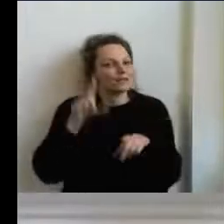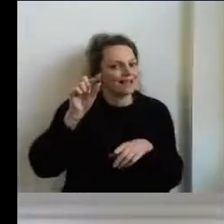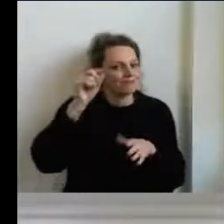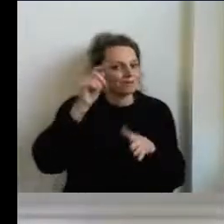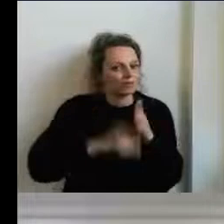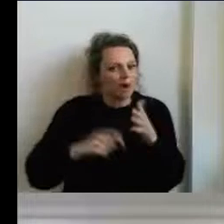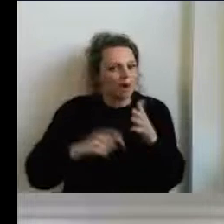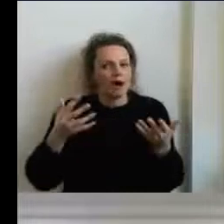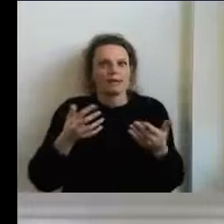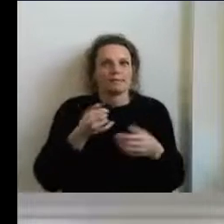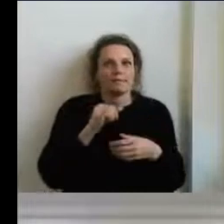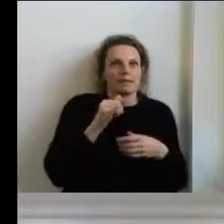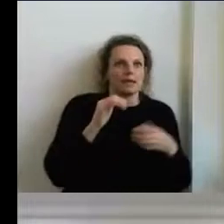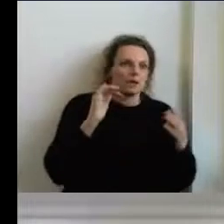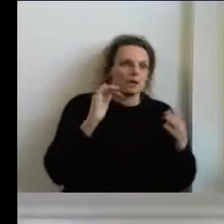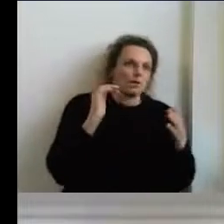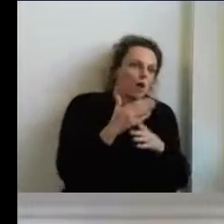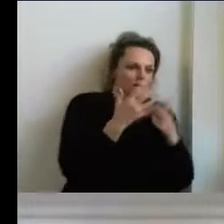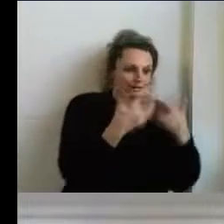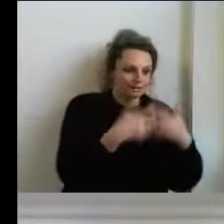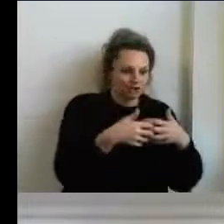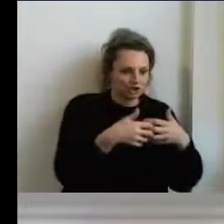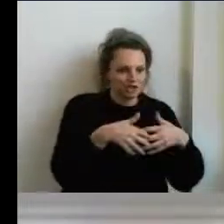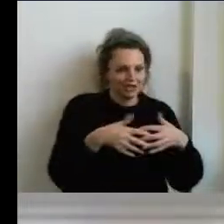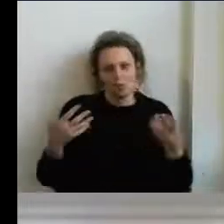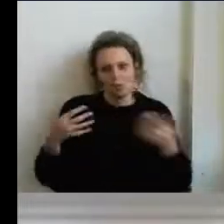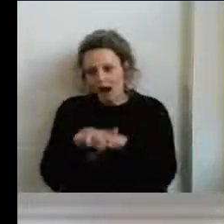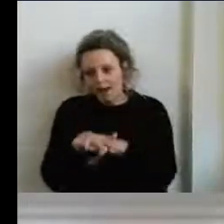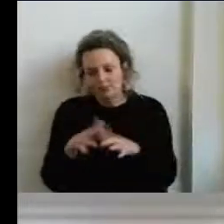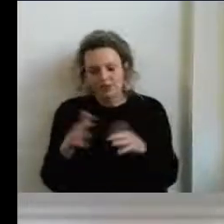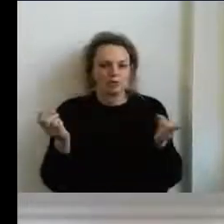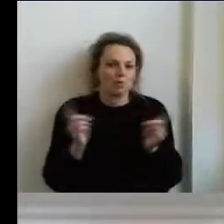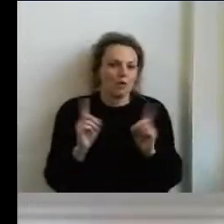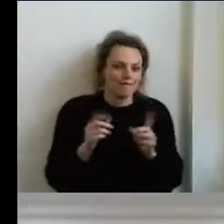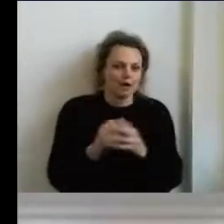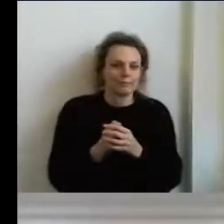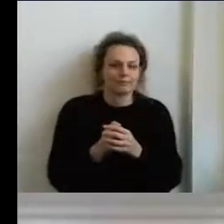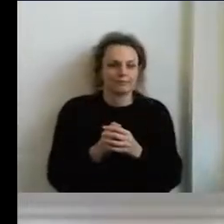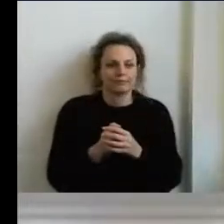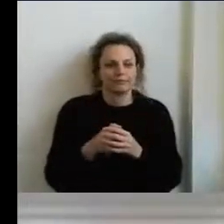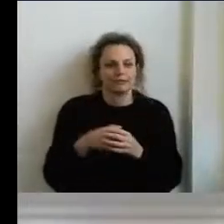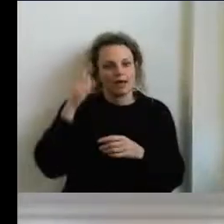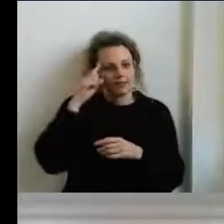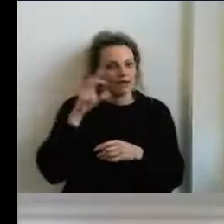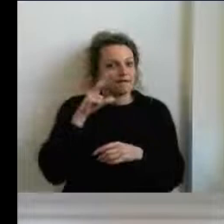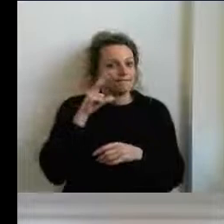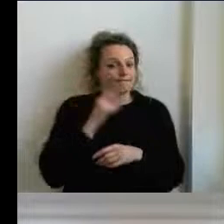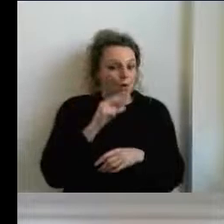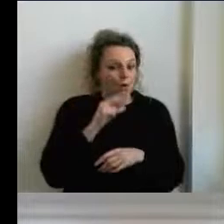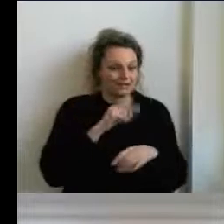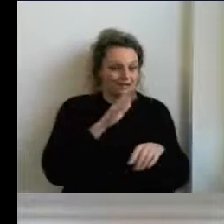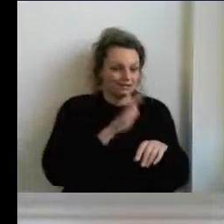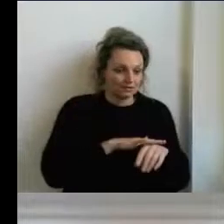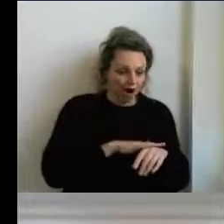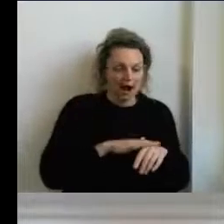a works machine or a gaming rig or a hybrid thing, I think the voice typing is really cool. I think the keyboard is lovely. I think it also gives